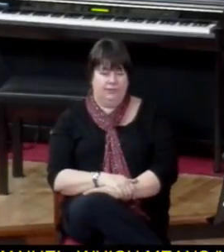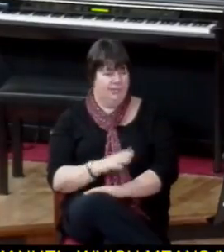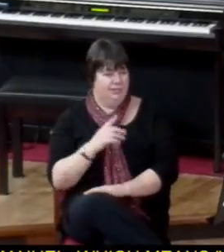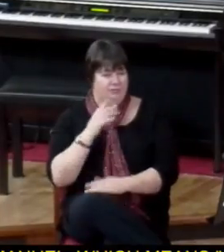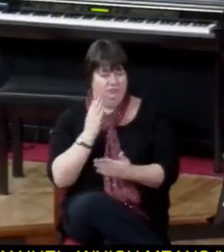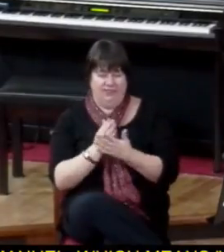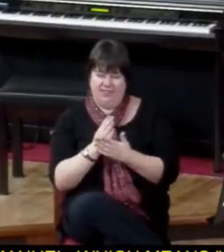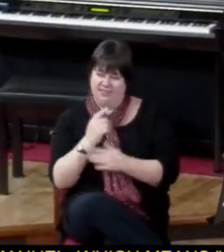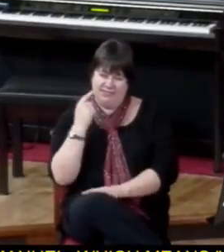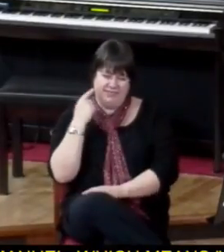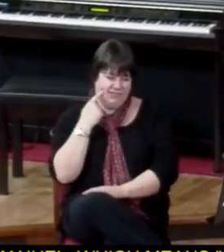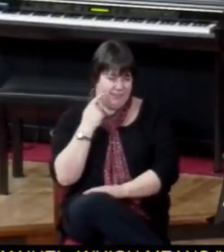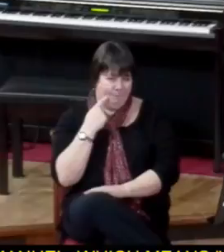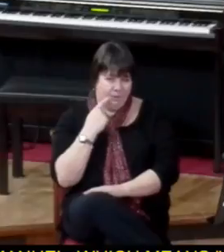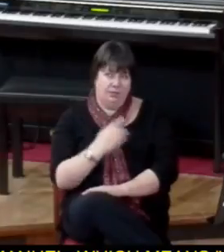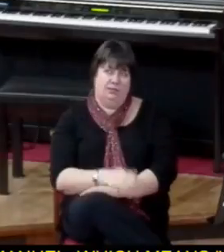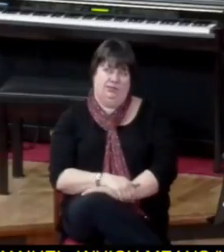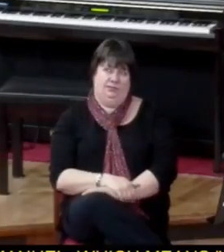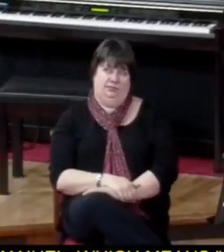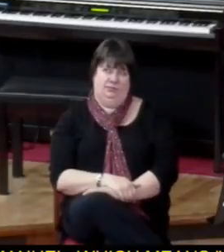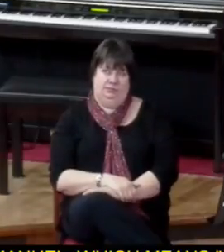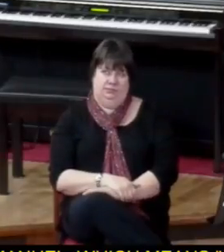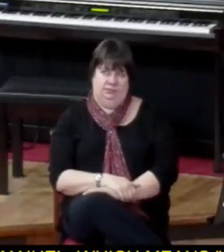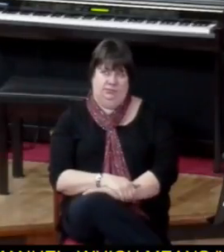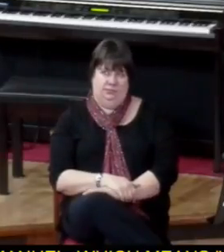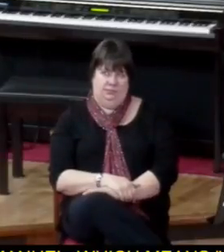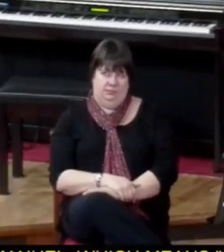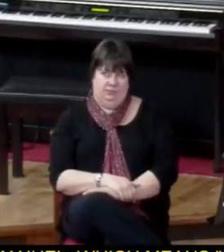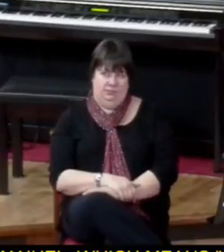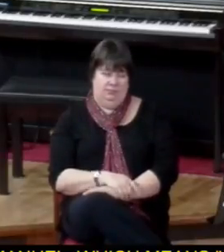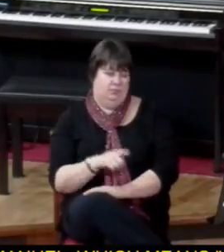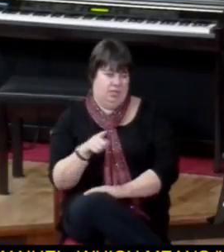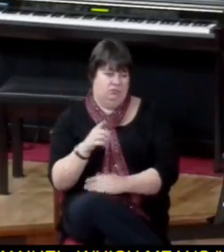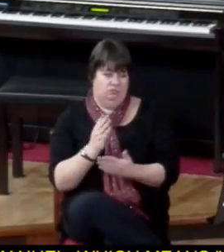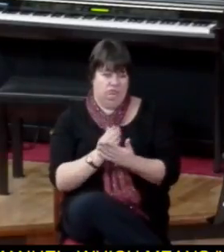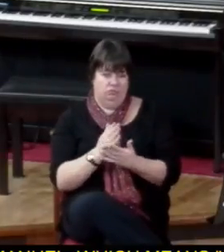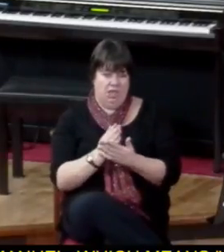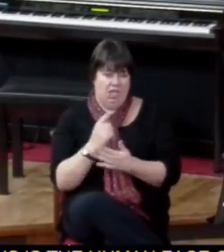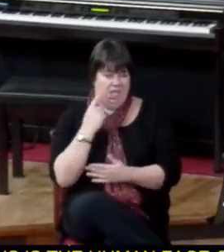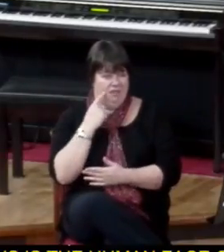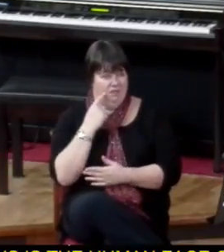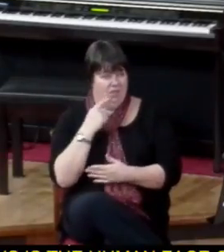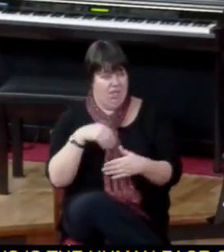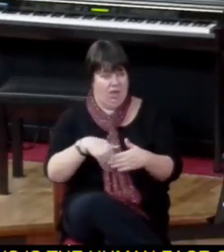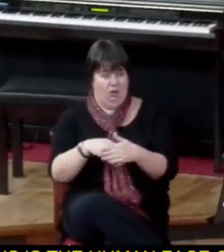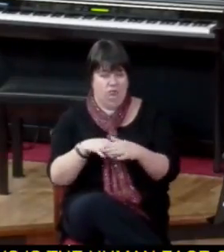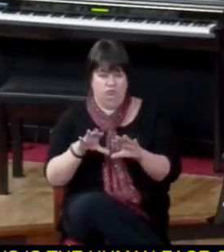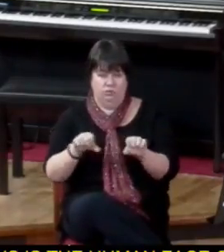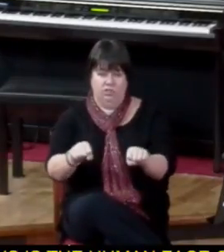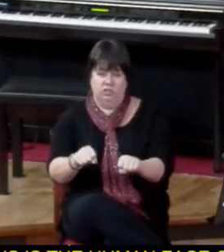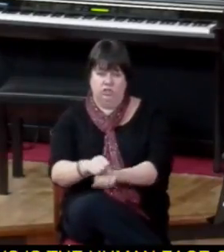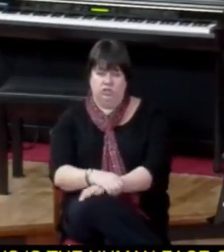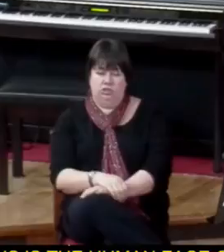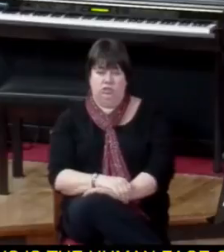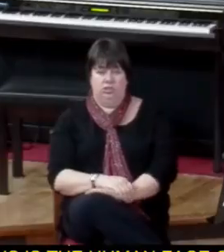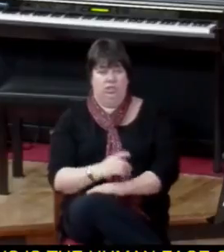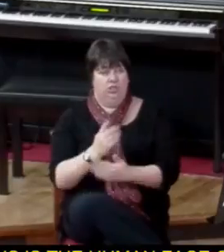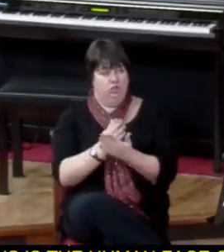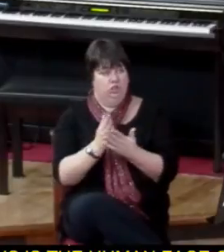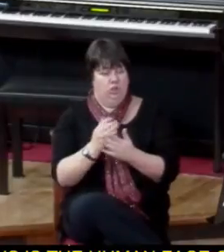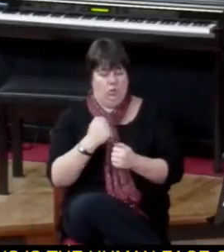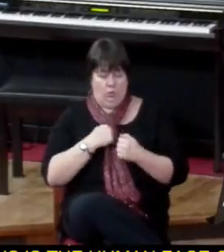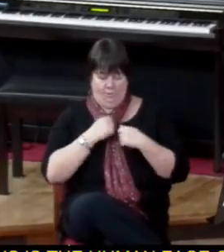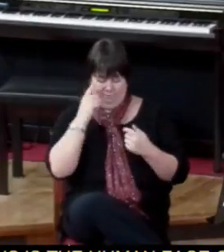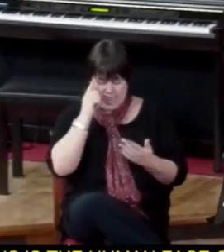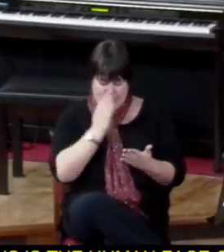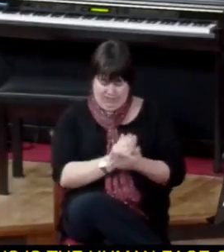Easy peasy. This evangelism thing, this outreach, this sharing our faith